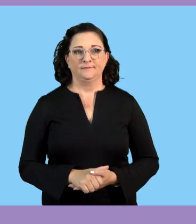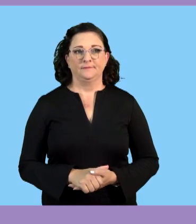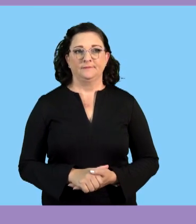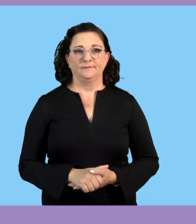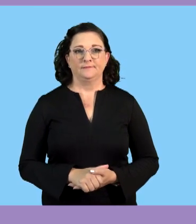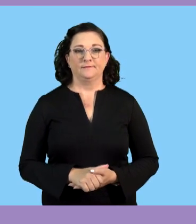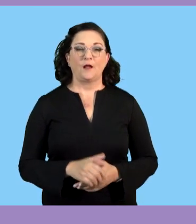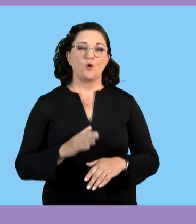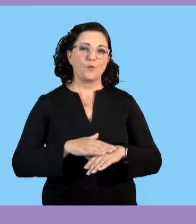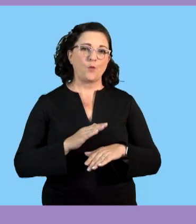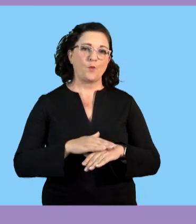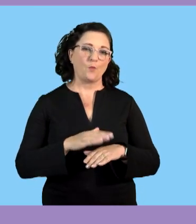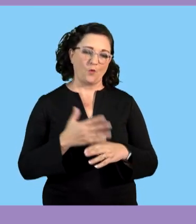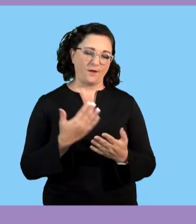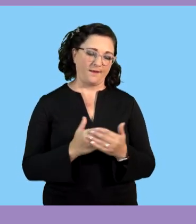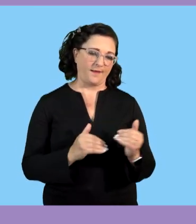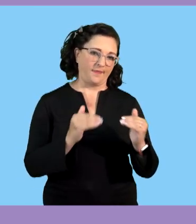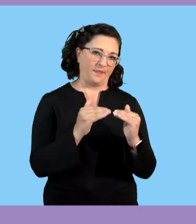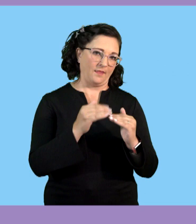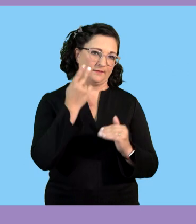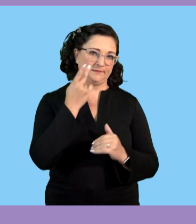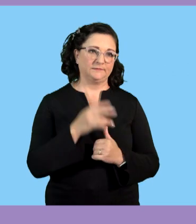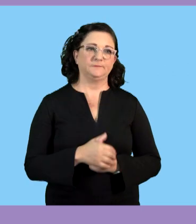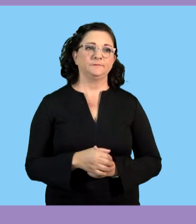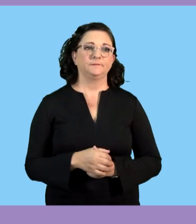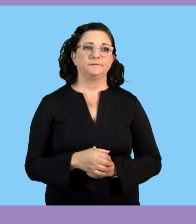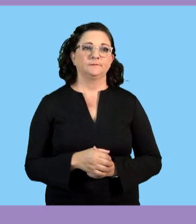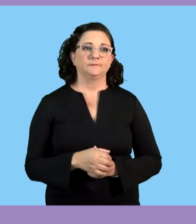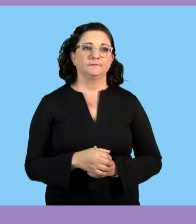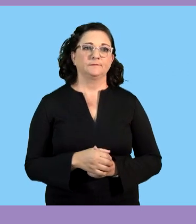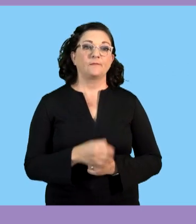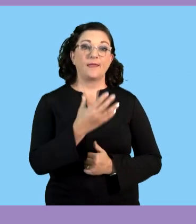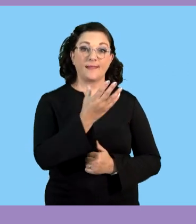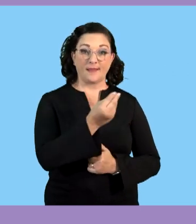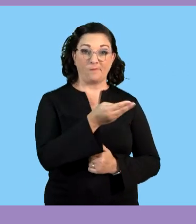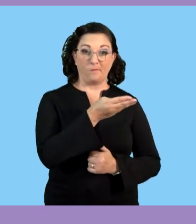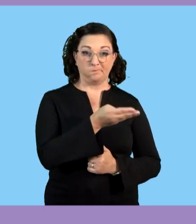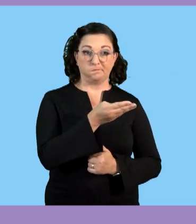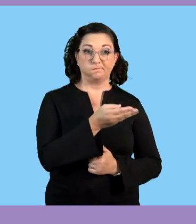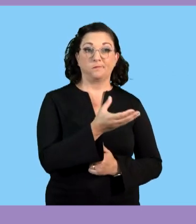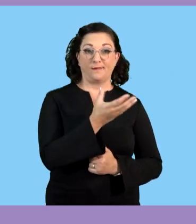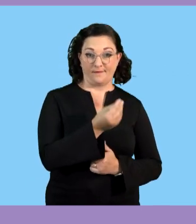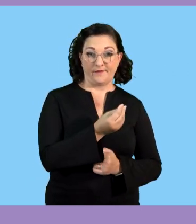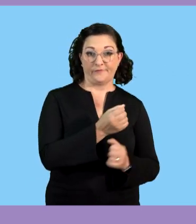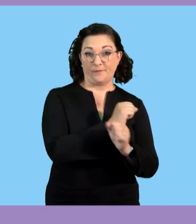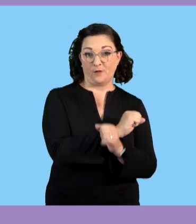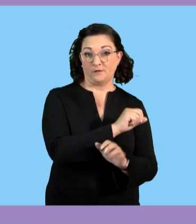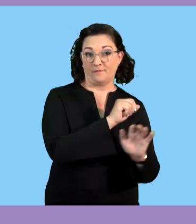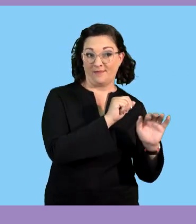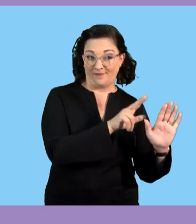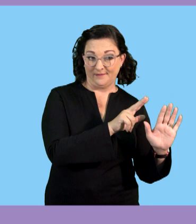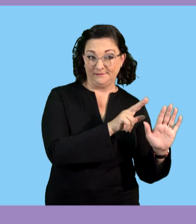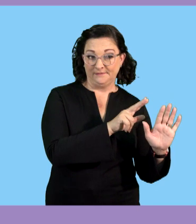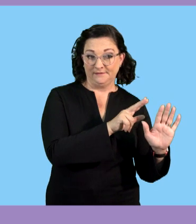Let's look at more of these equations. So the first one there, we have a number multiplied by 8 is equals